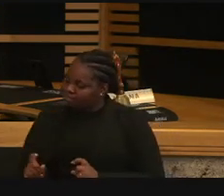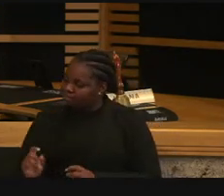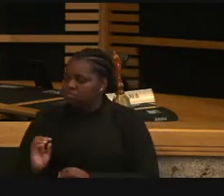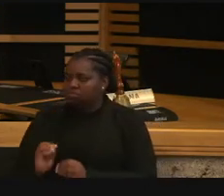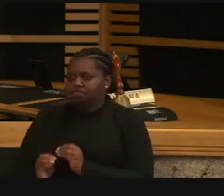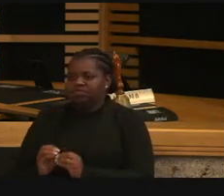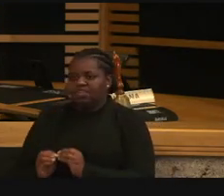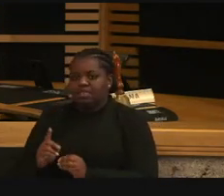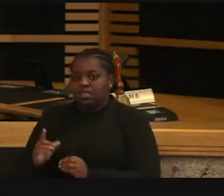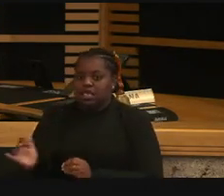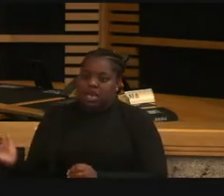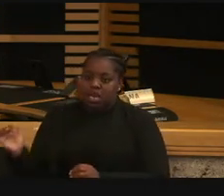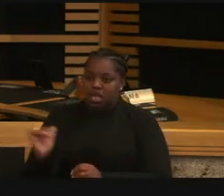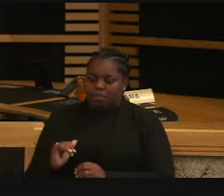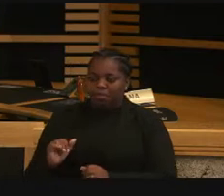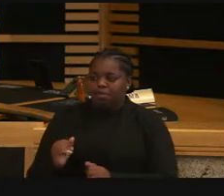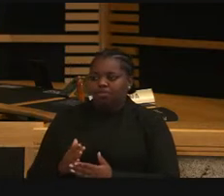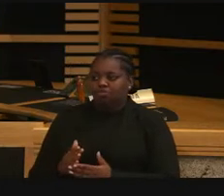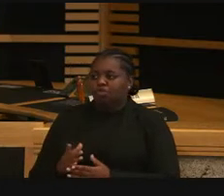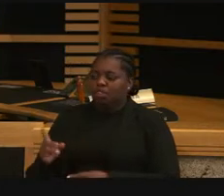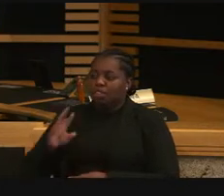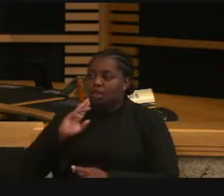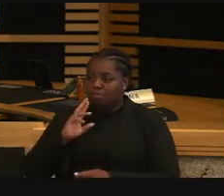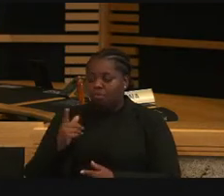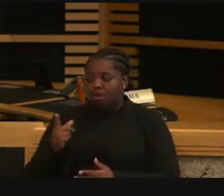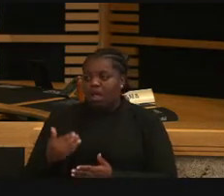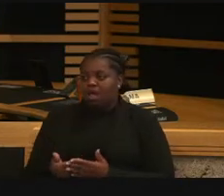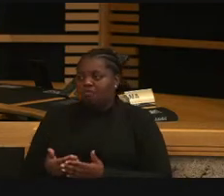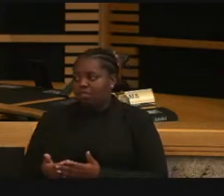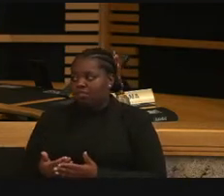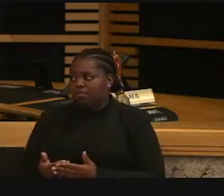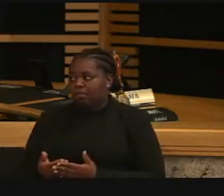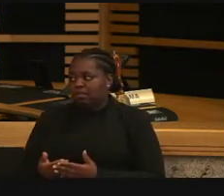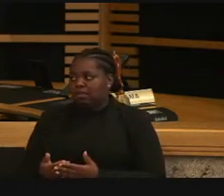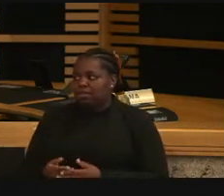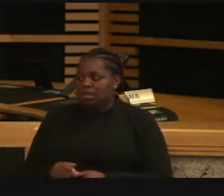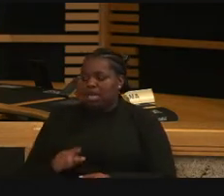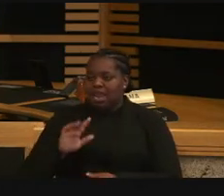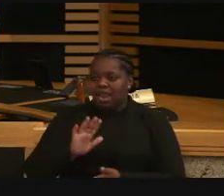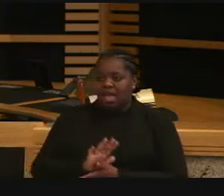of the airport and report on the availability of the